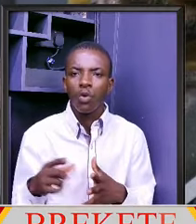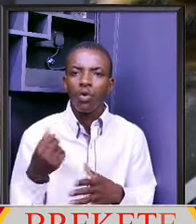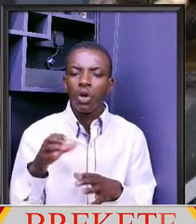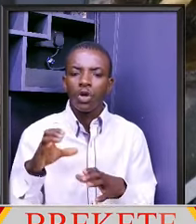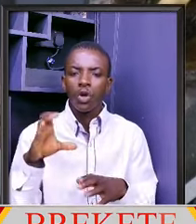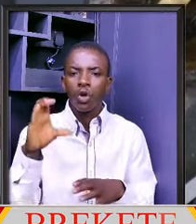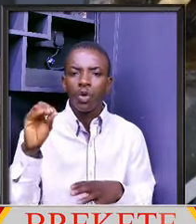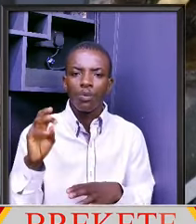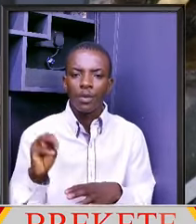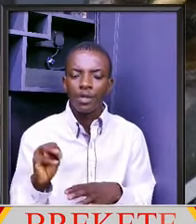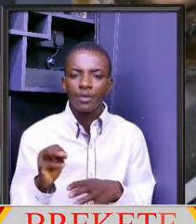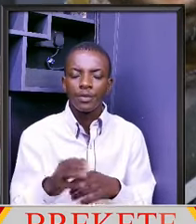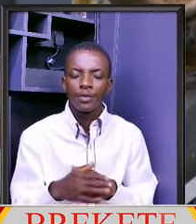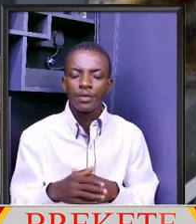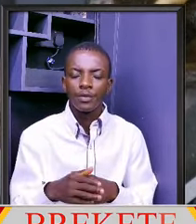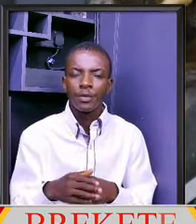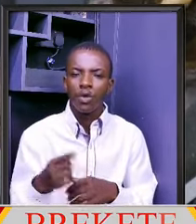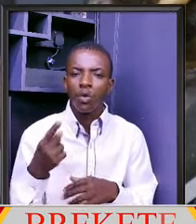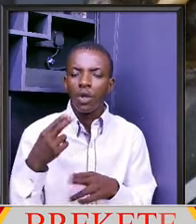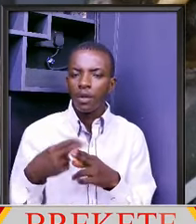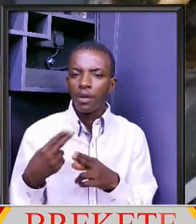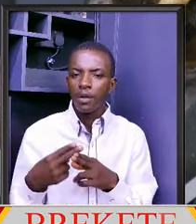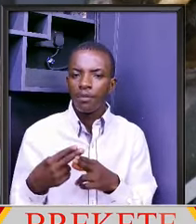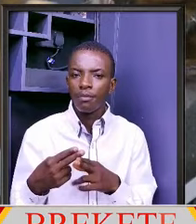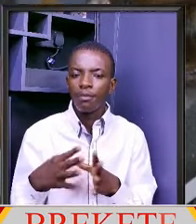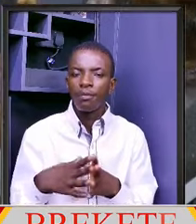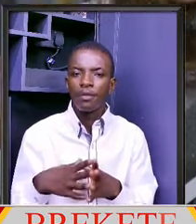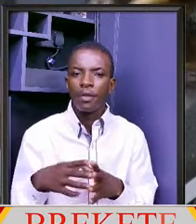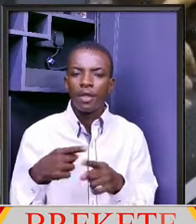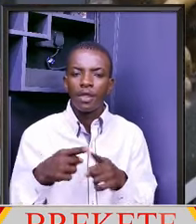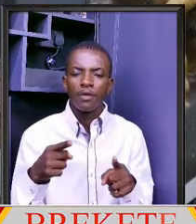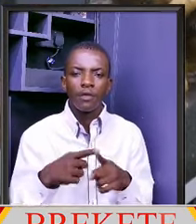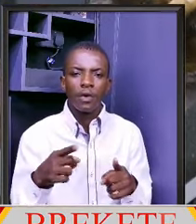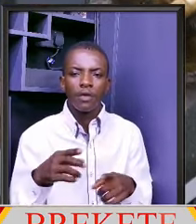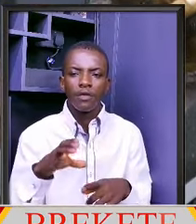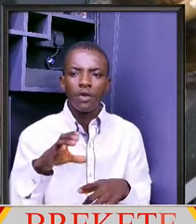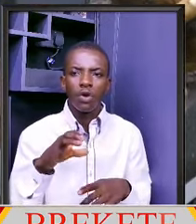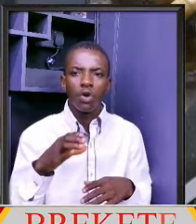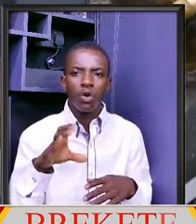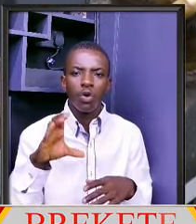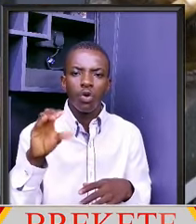one company, one name, different companies.